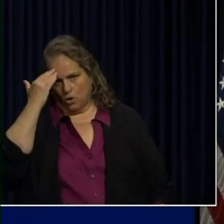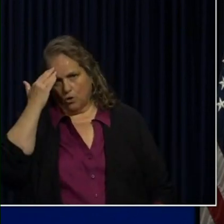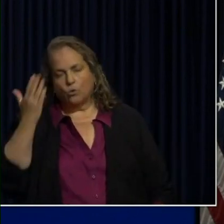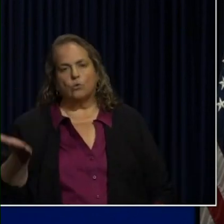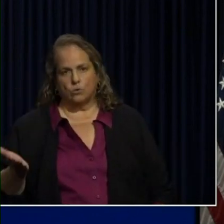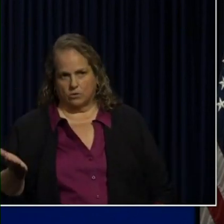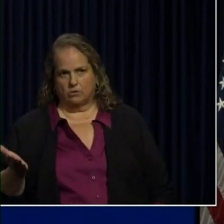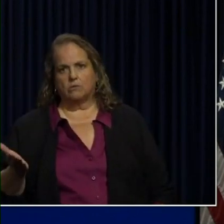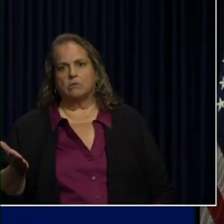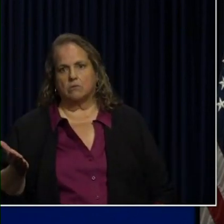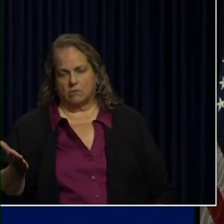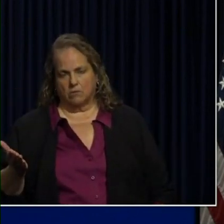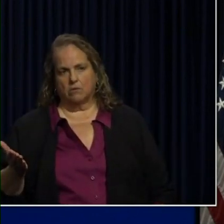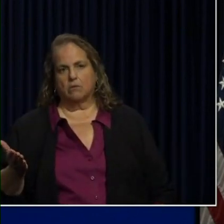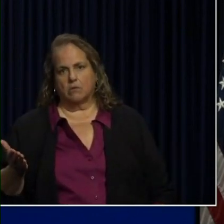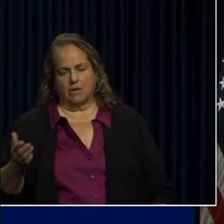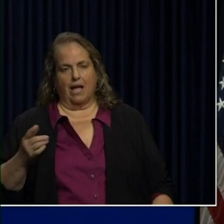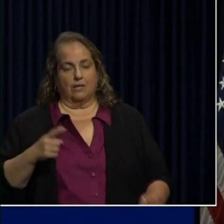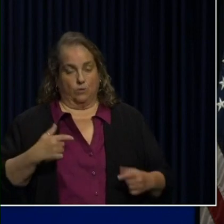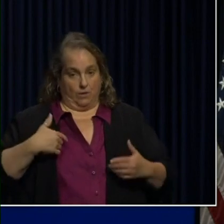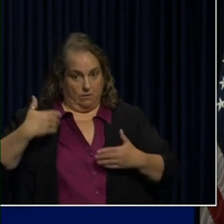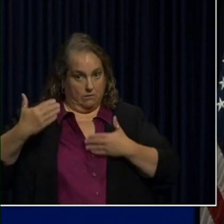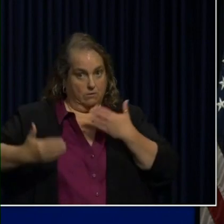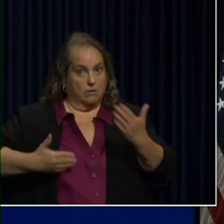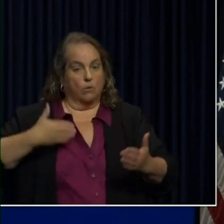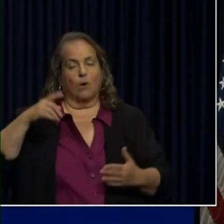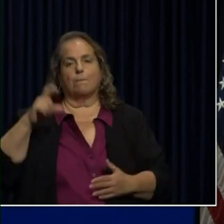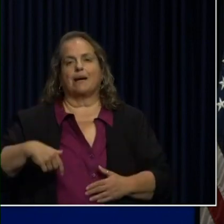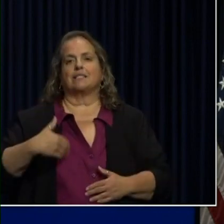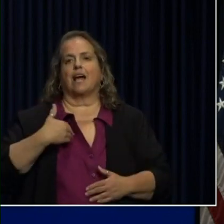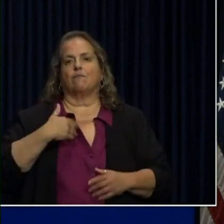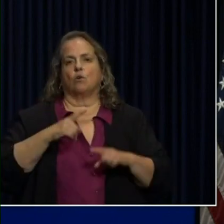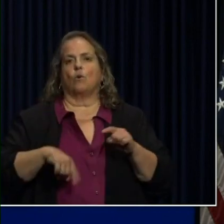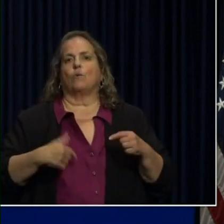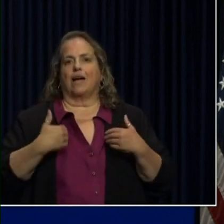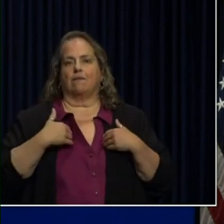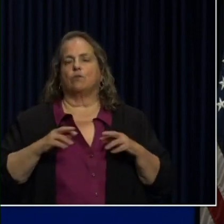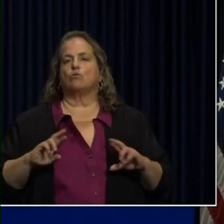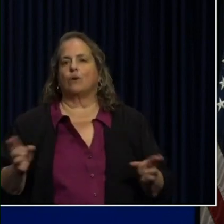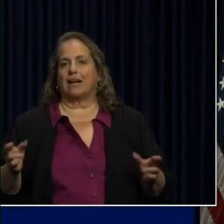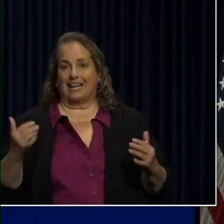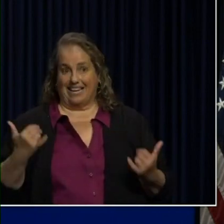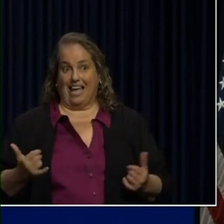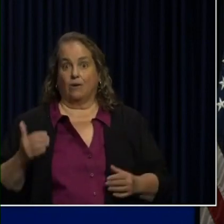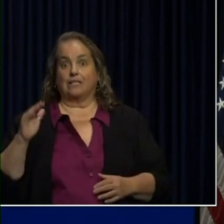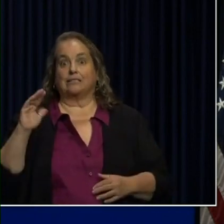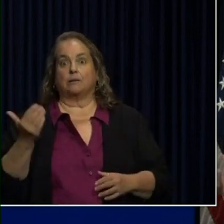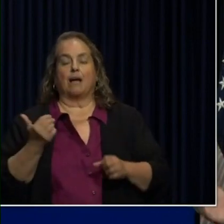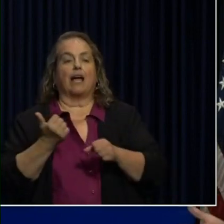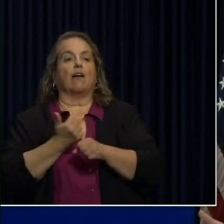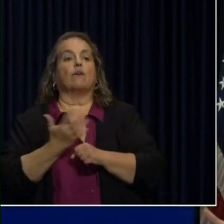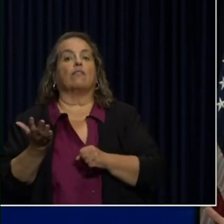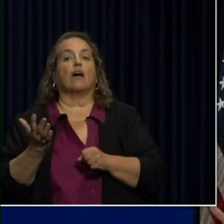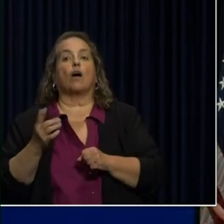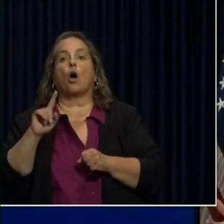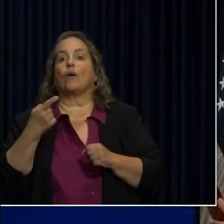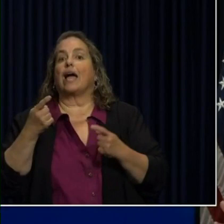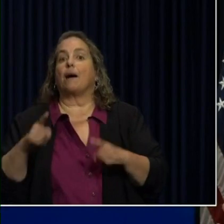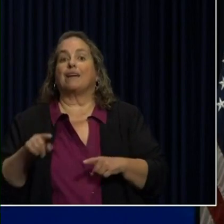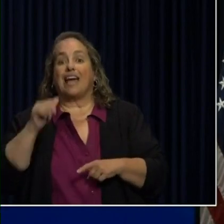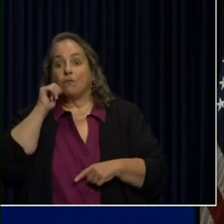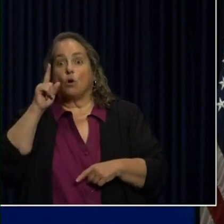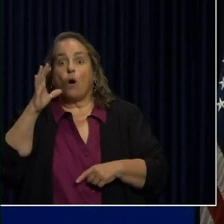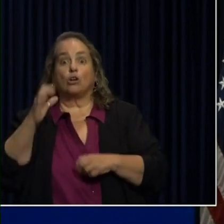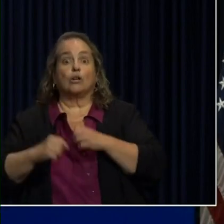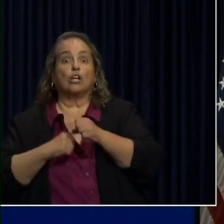forward that we have what we need on hand, because it now seems like things that only happen every 100